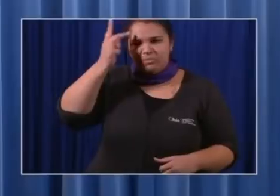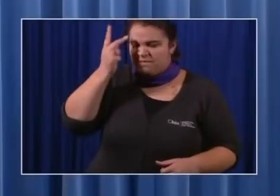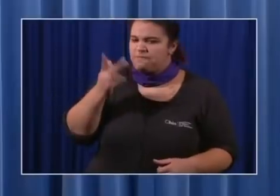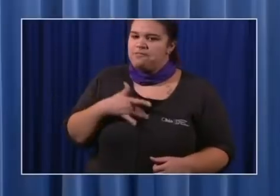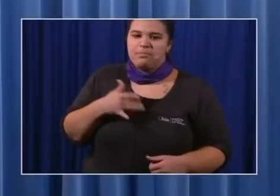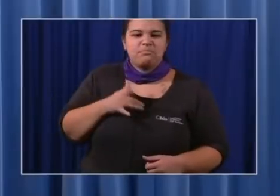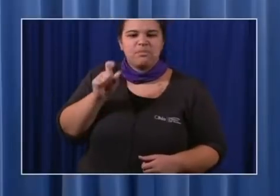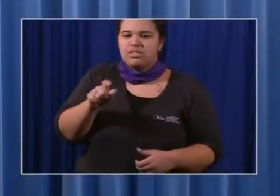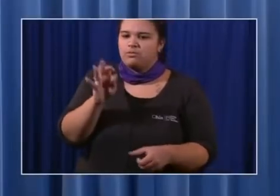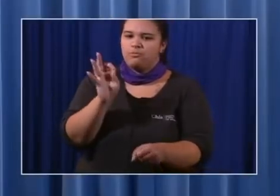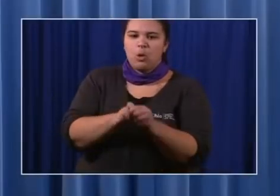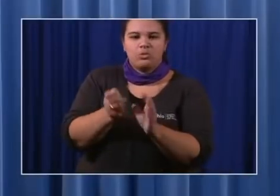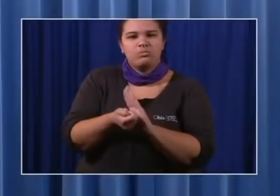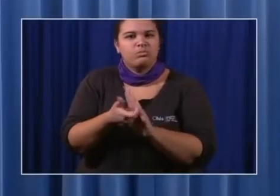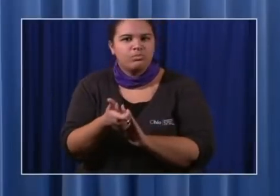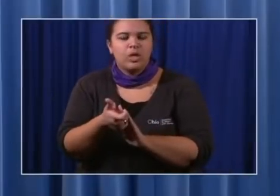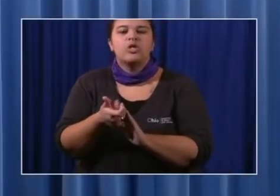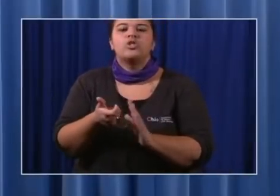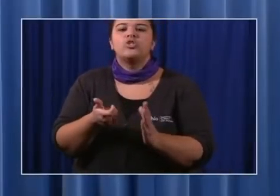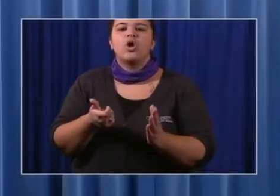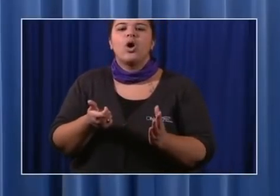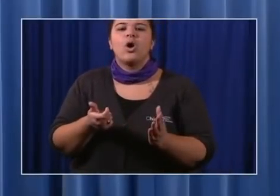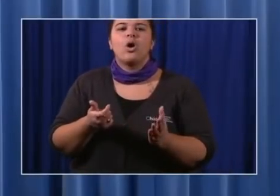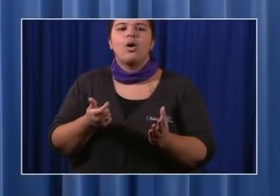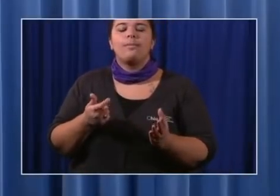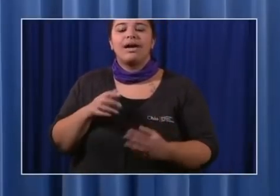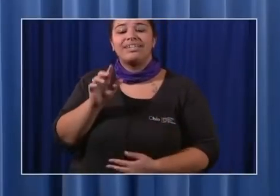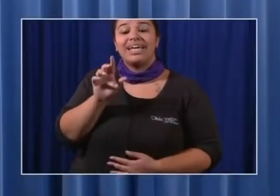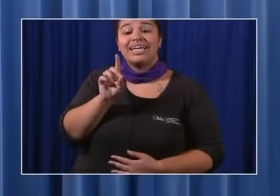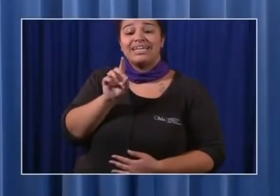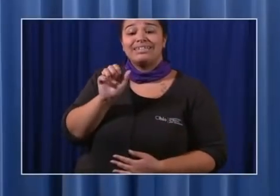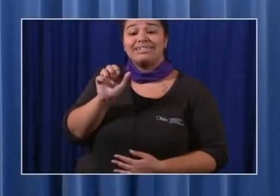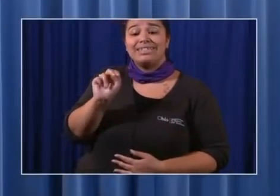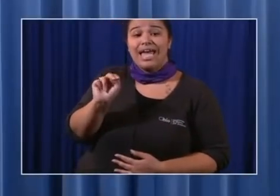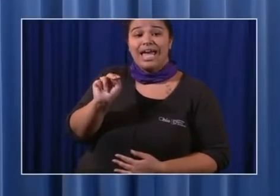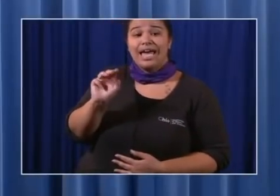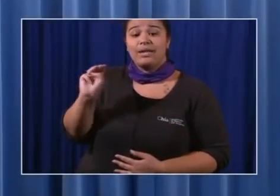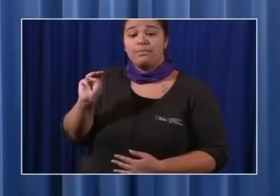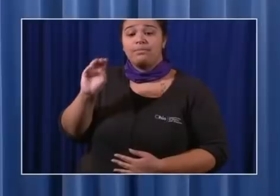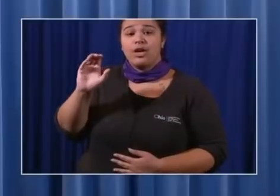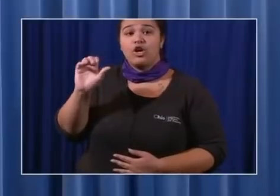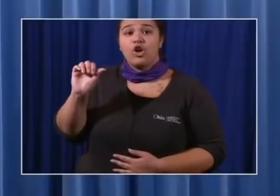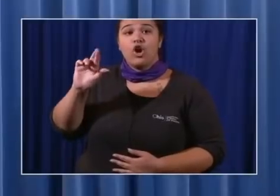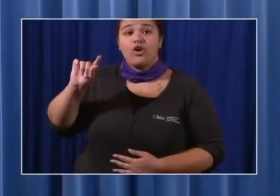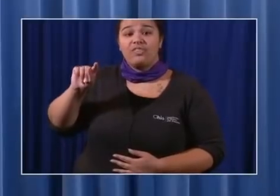with the news about legislative liaison Dan McCarthy? Can you hear me?